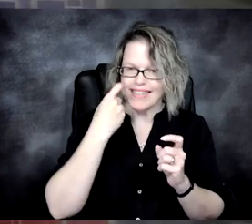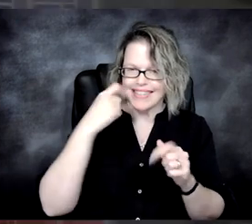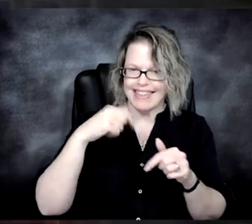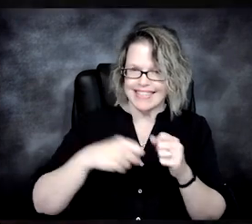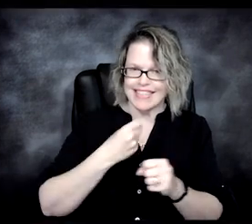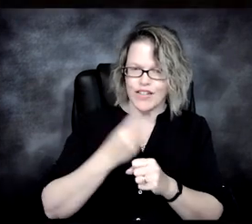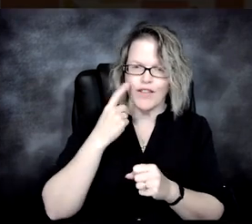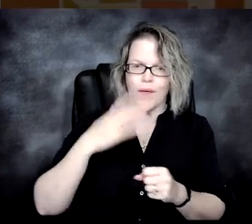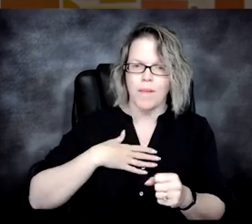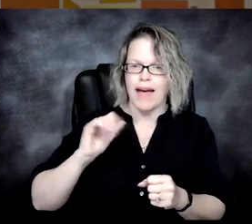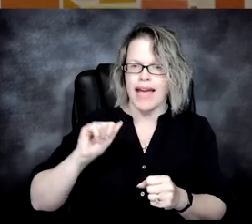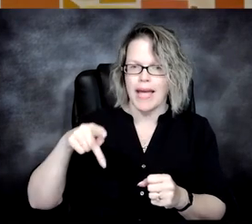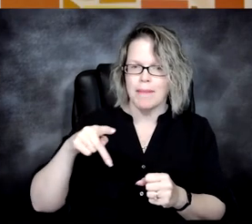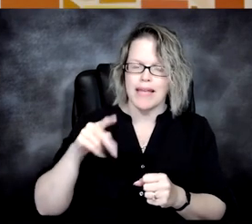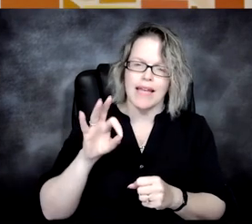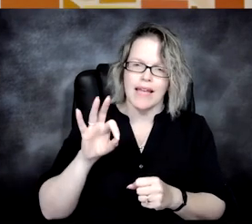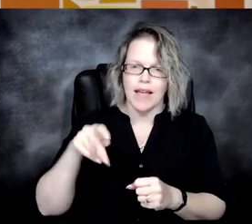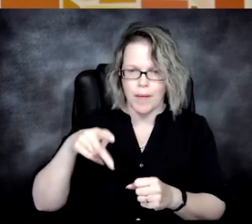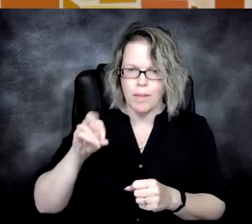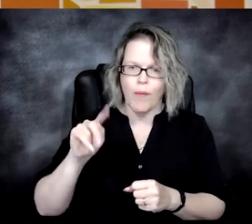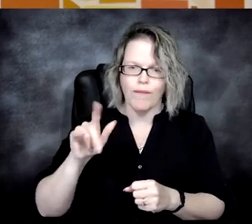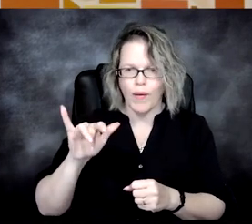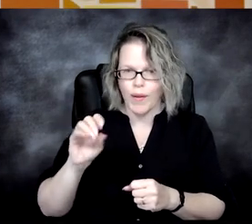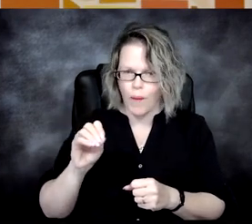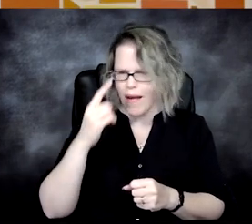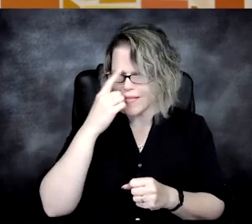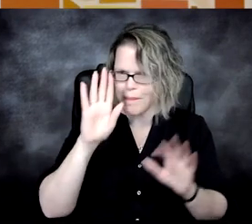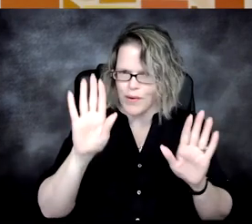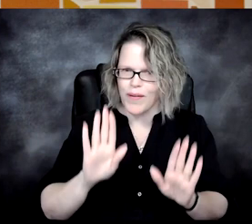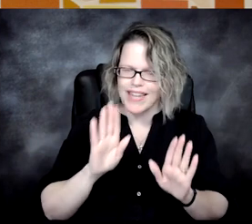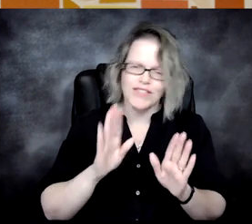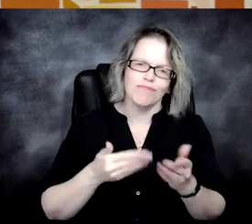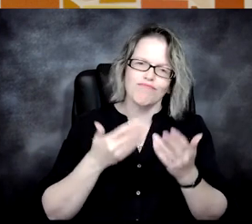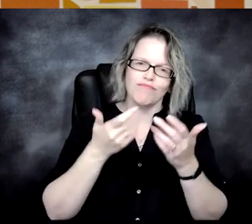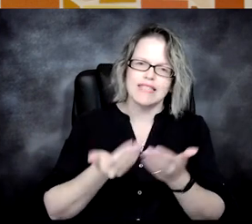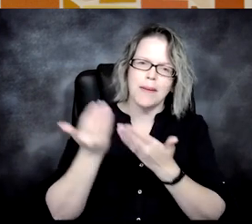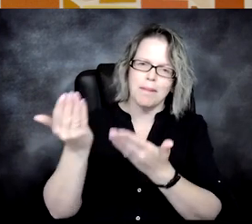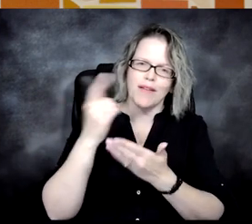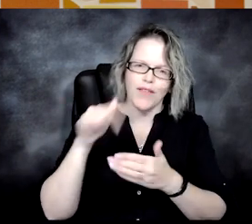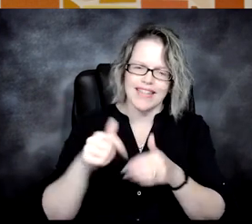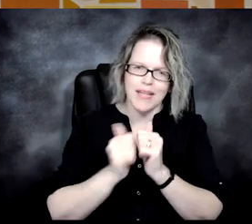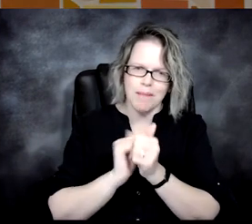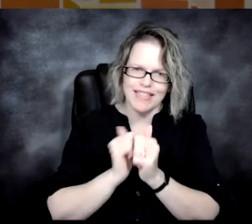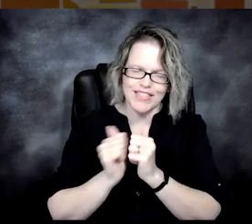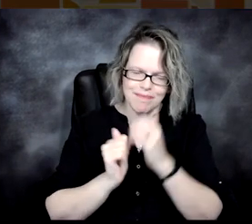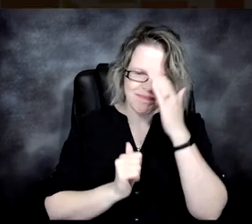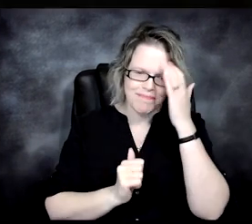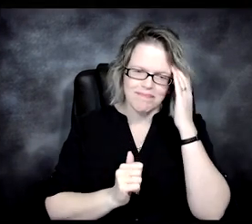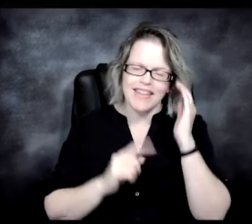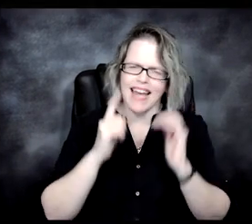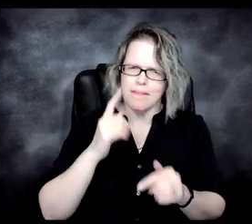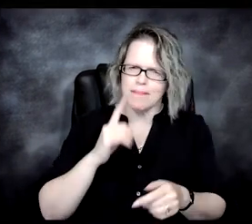AP portfolio, and I thought it'd be perfect to submit to this competition as well. I believe that art has the power to impact